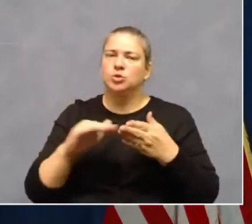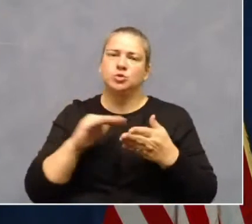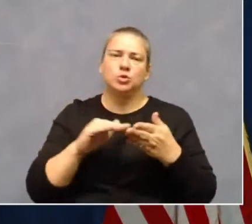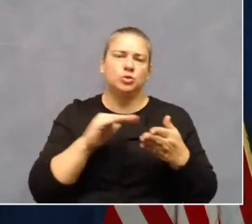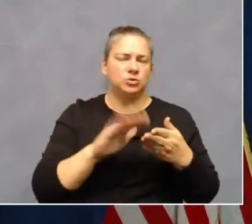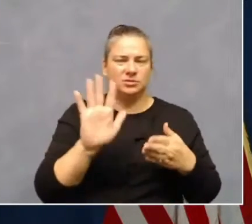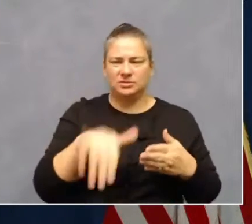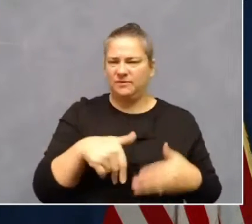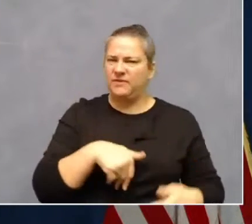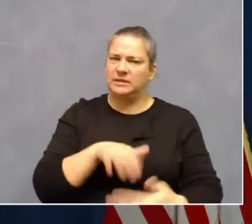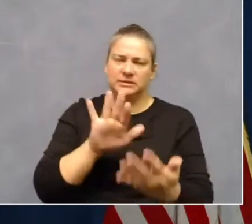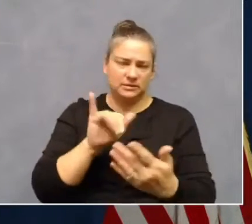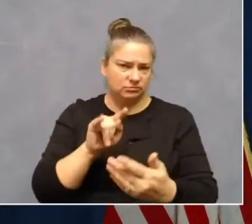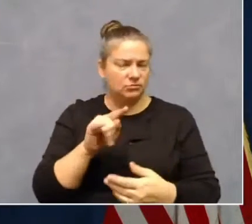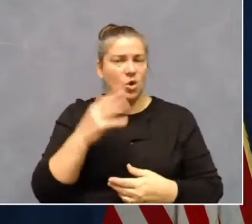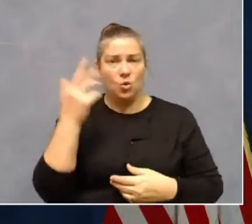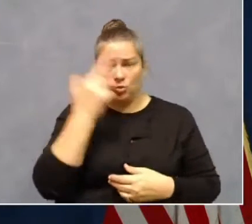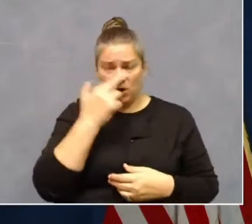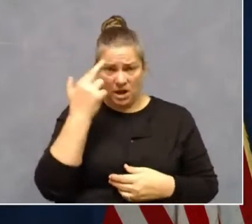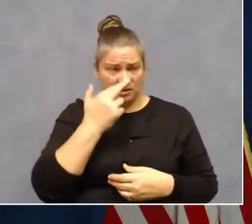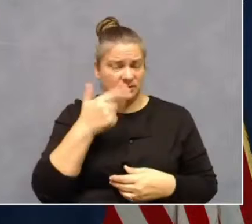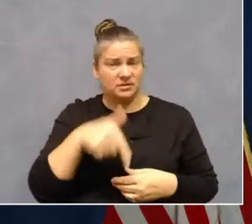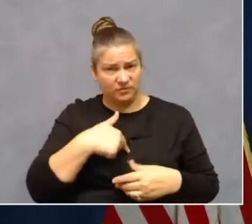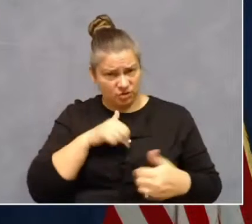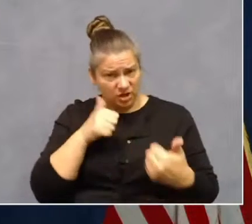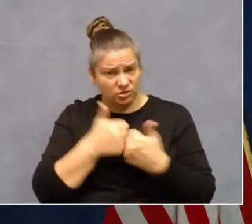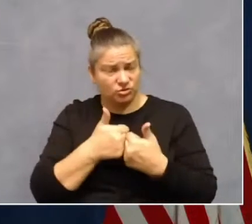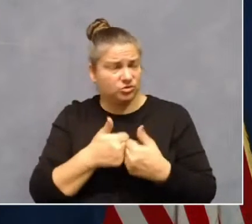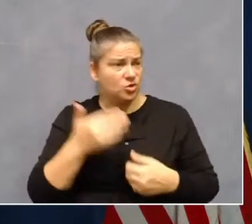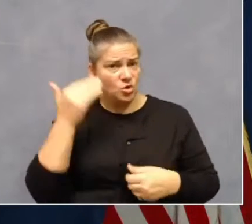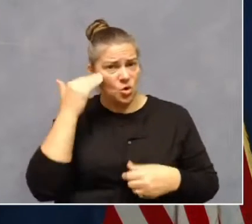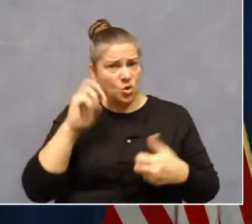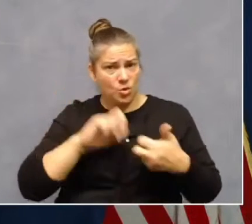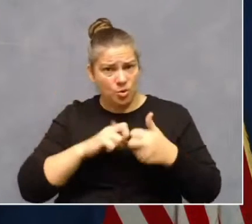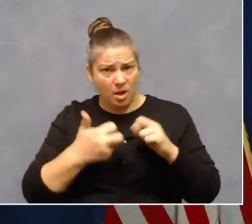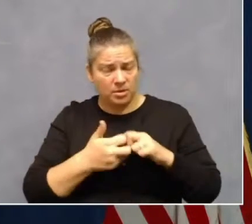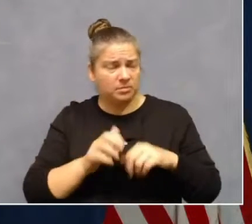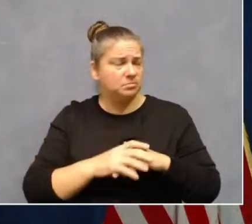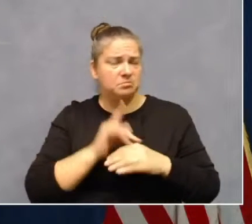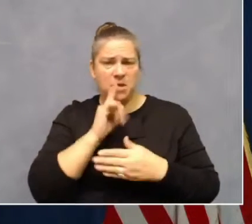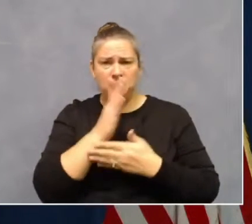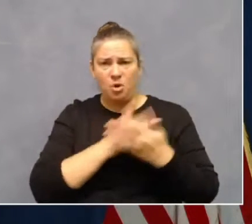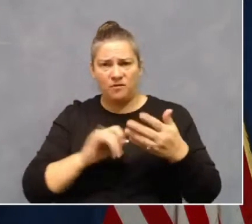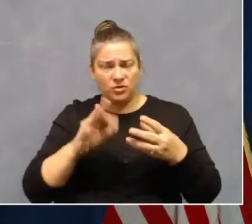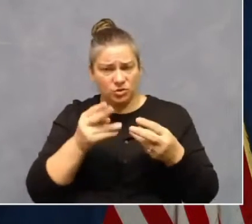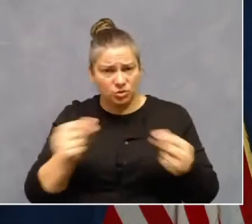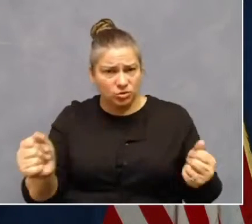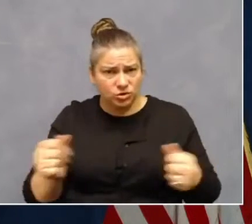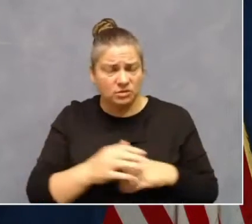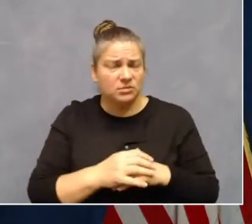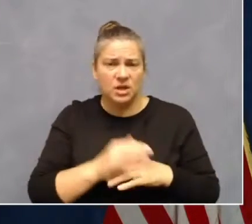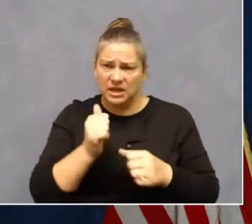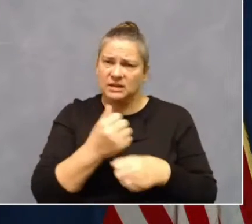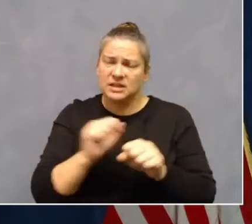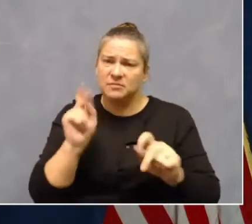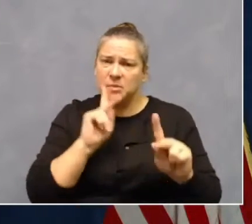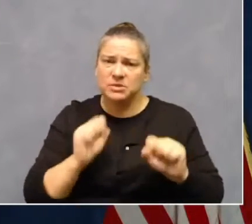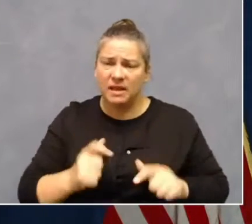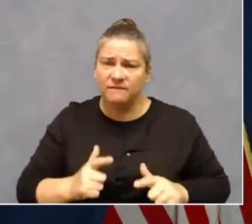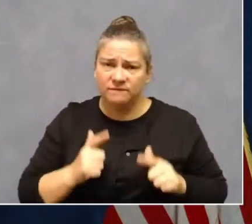the challenge, recognize the problem, be a part of the solution. We can save lives.